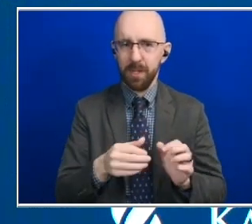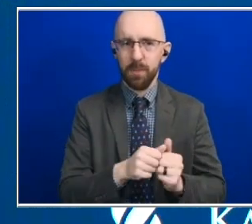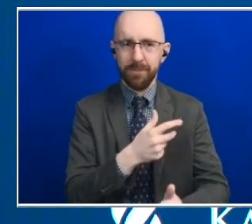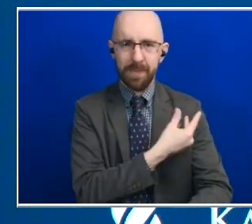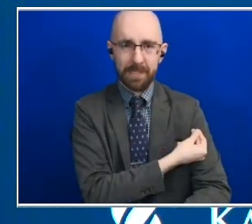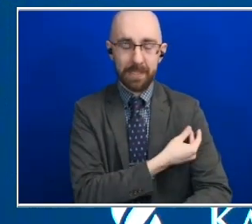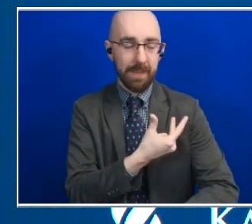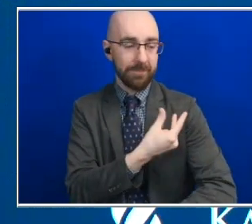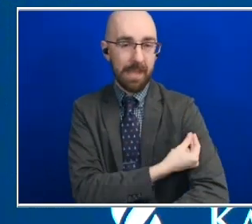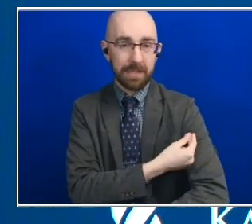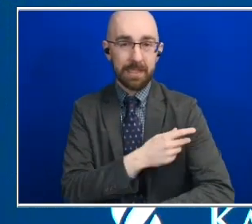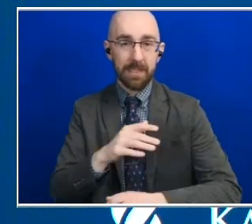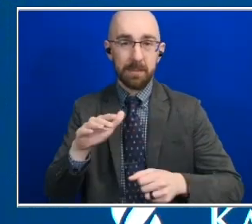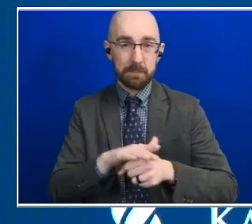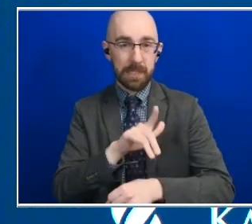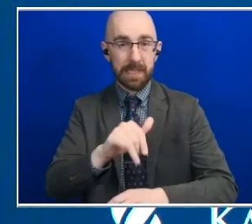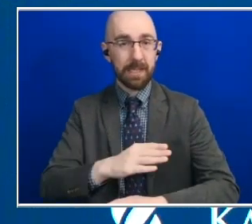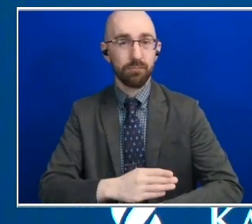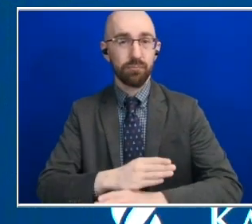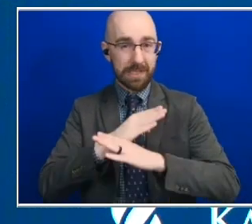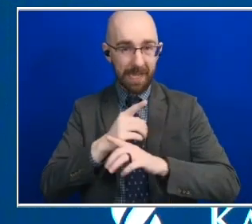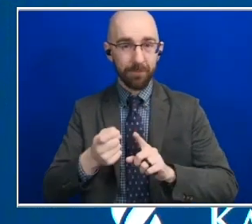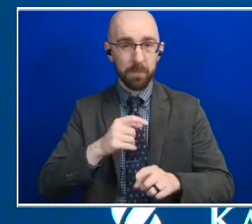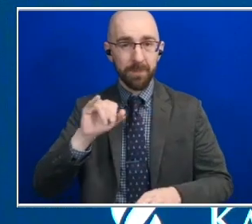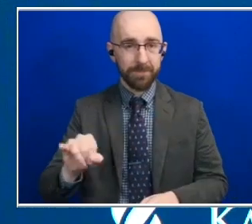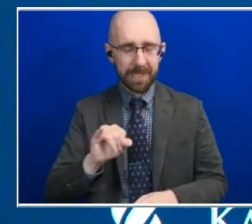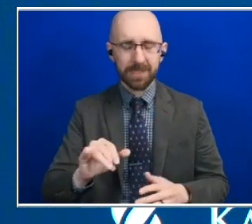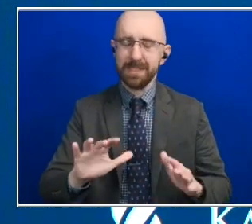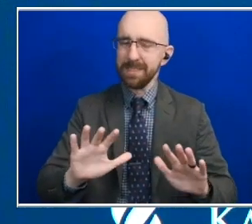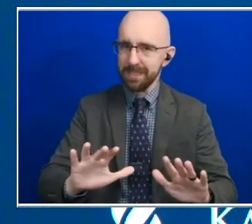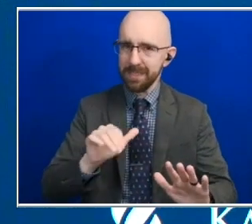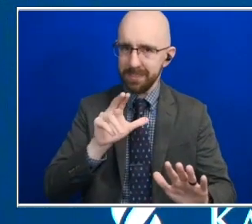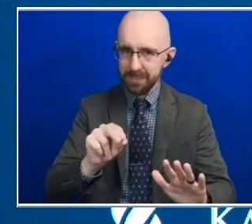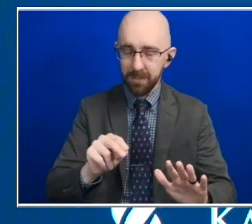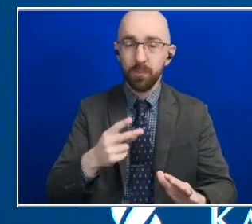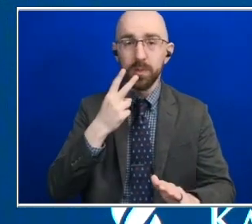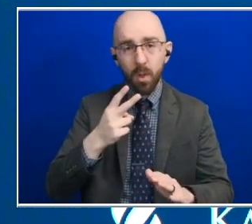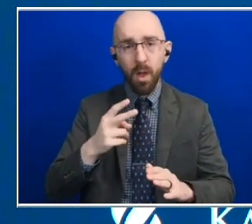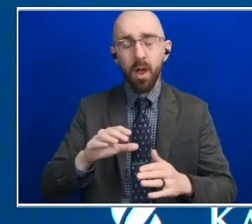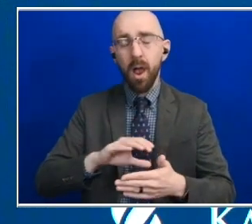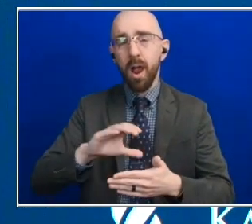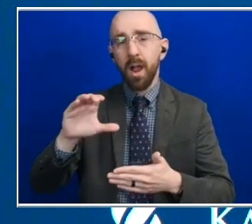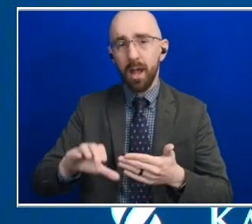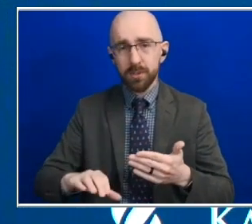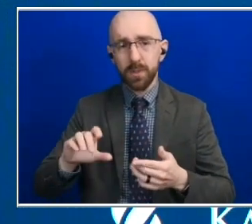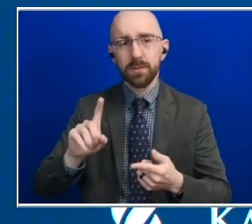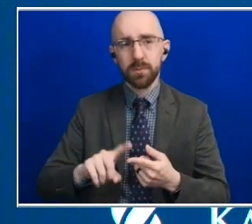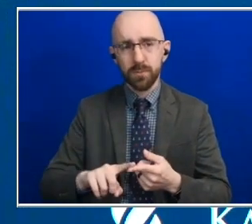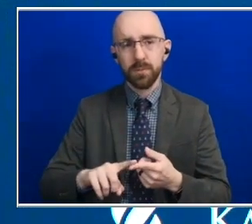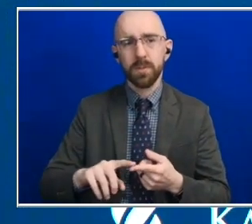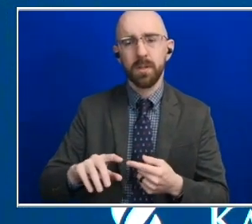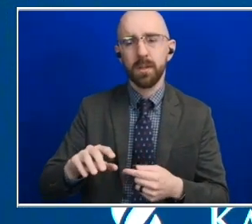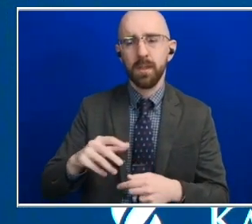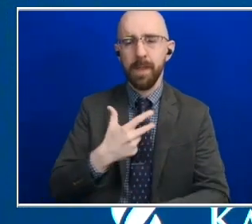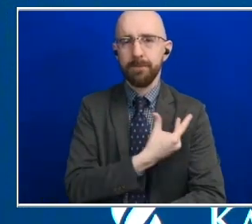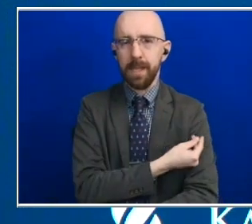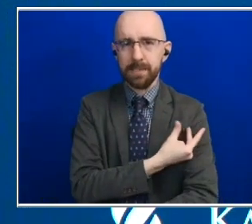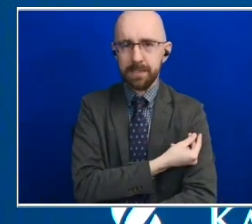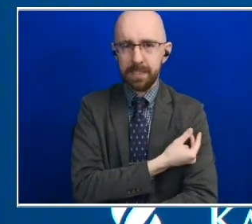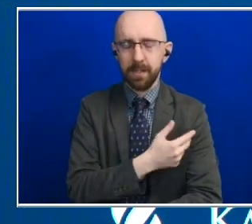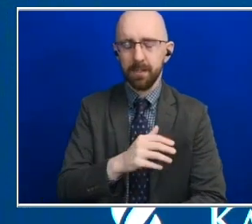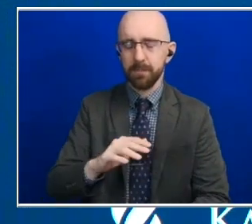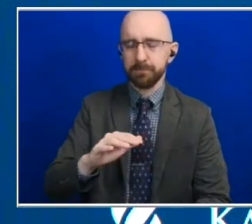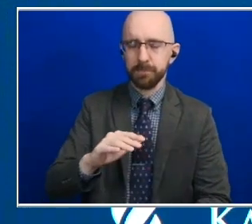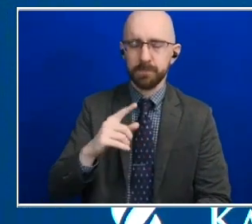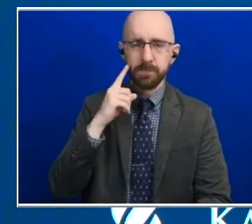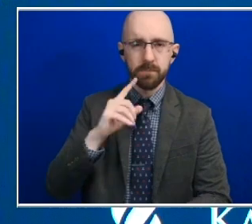you from getting infected. Certainly we saw that as a slight consequence to the vaccine for COVID-19